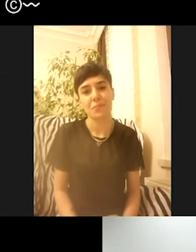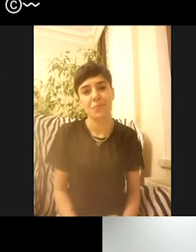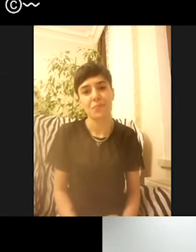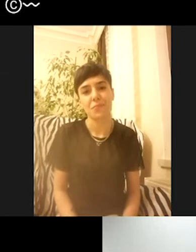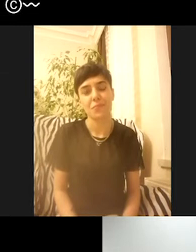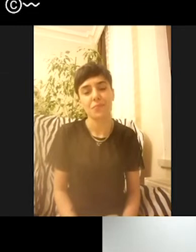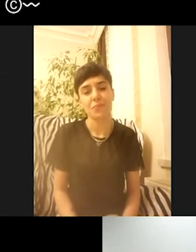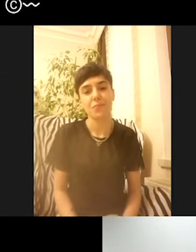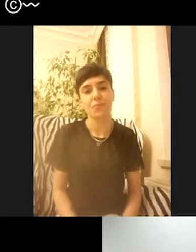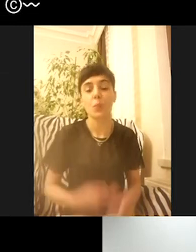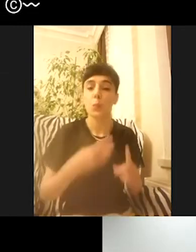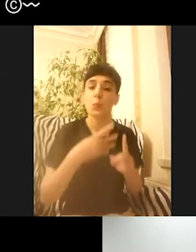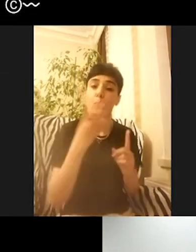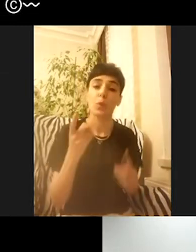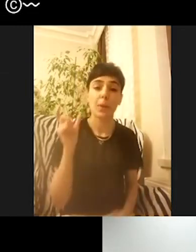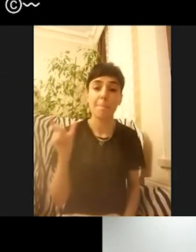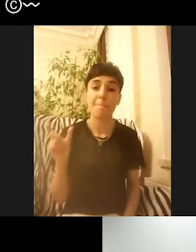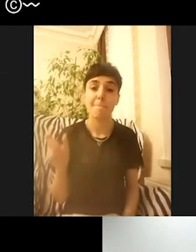of intersections that we might come,